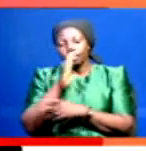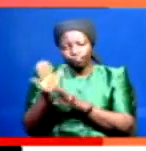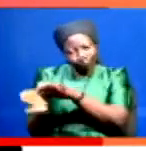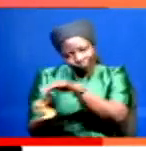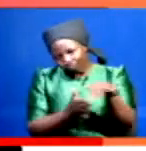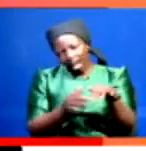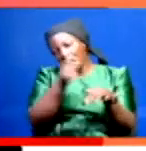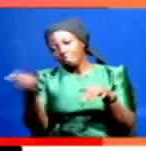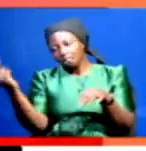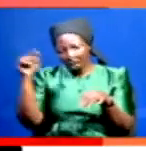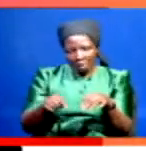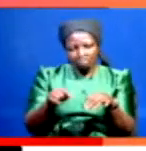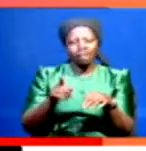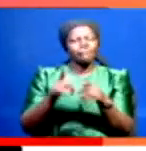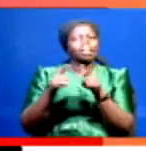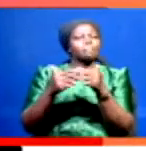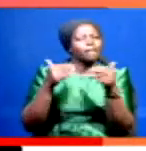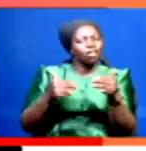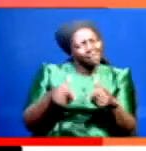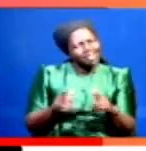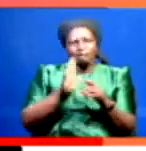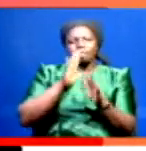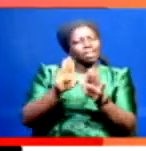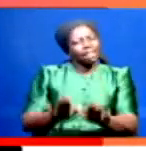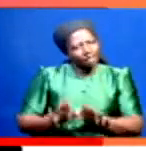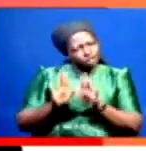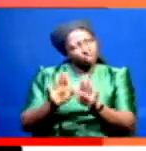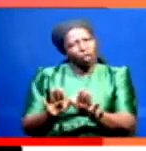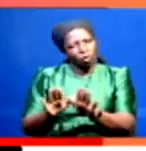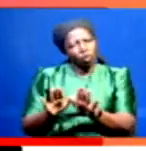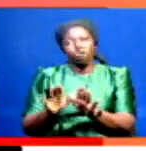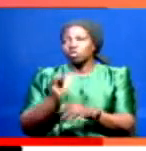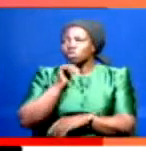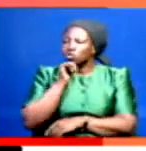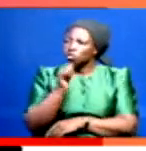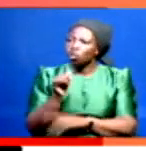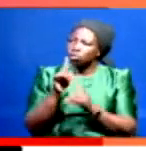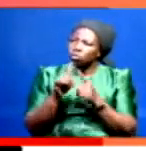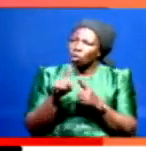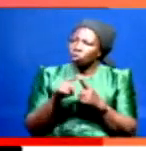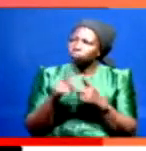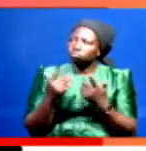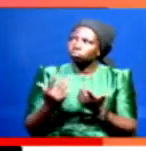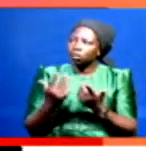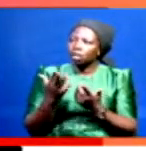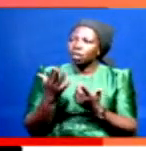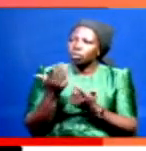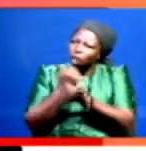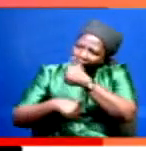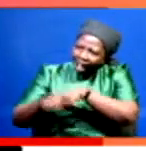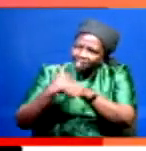let us be careful, and this is, let us be careful not to react to the point